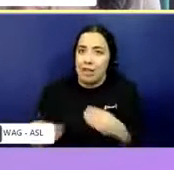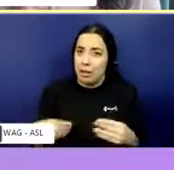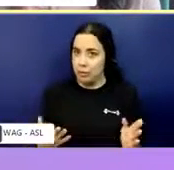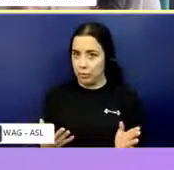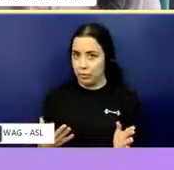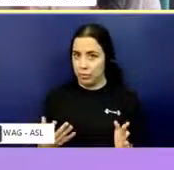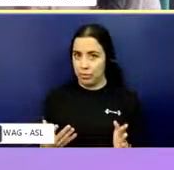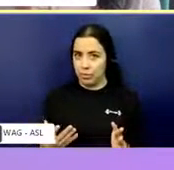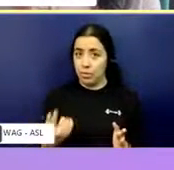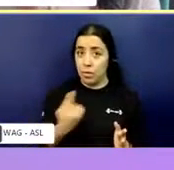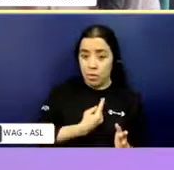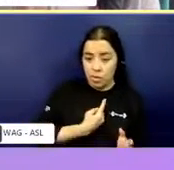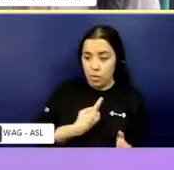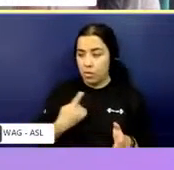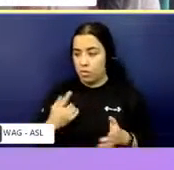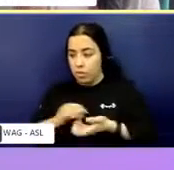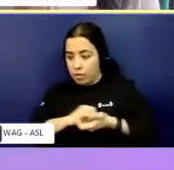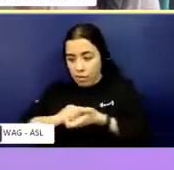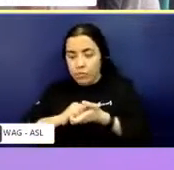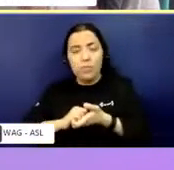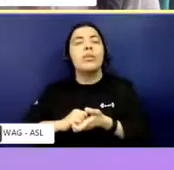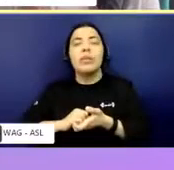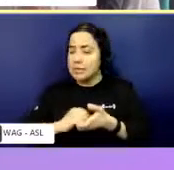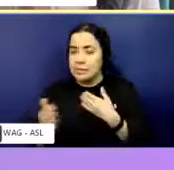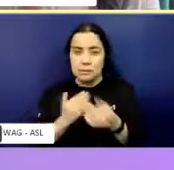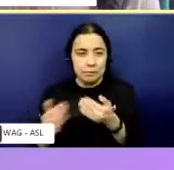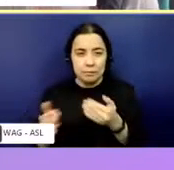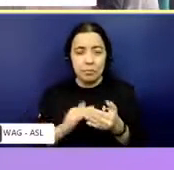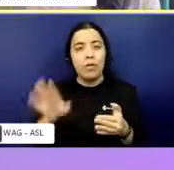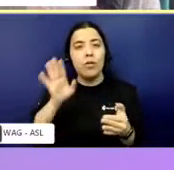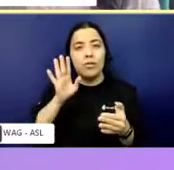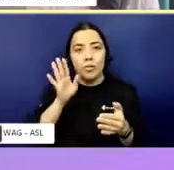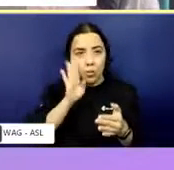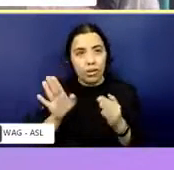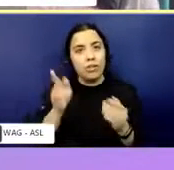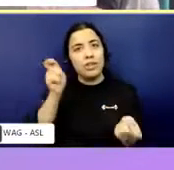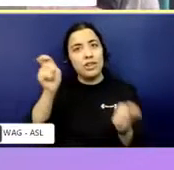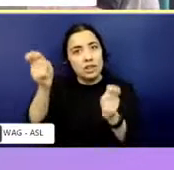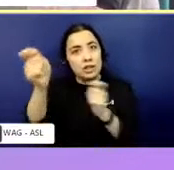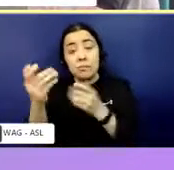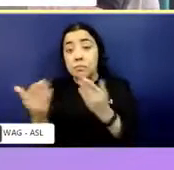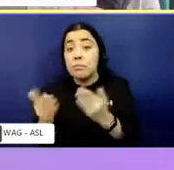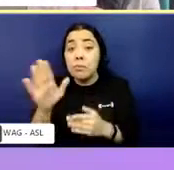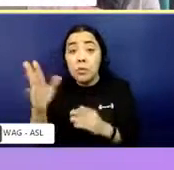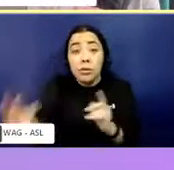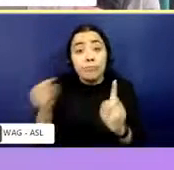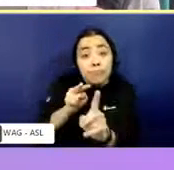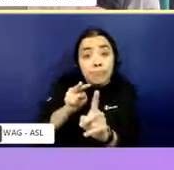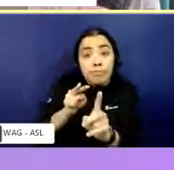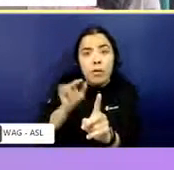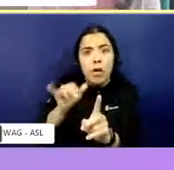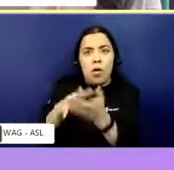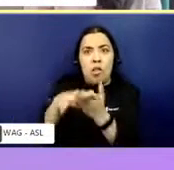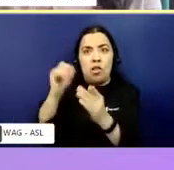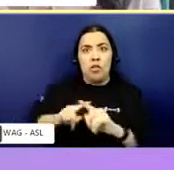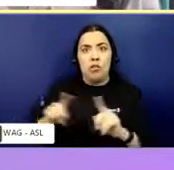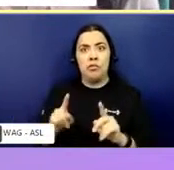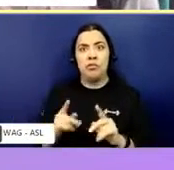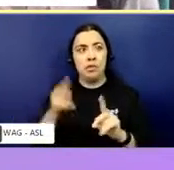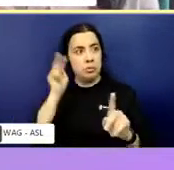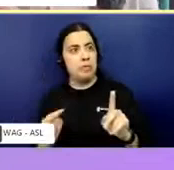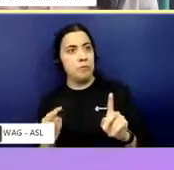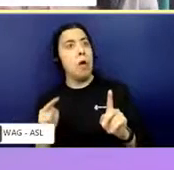Alone or in collaboration, something's going to change. It could be your perspective, learning something new. It could